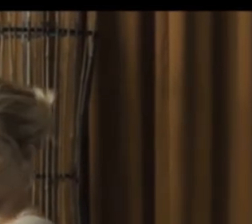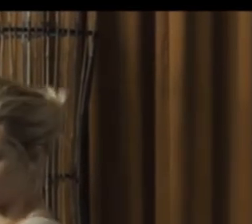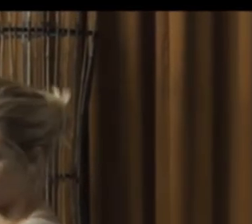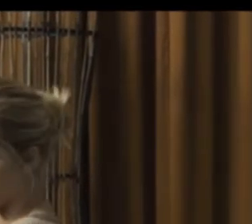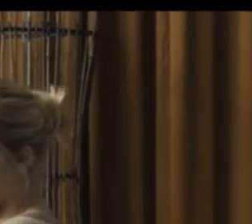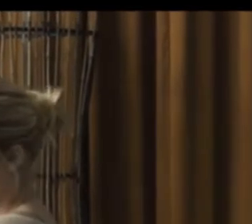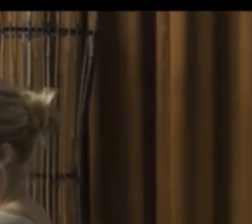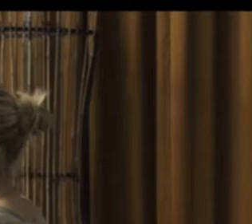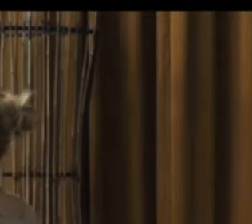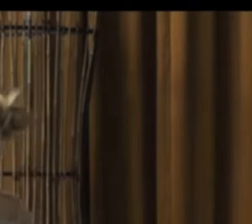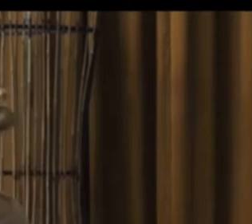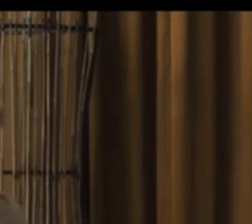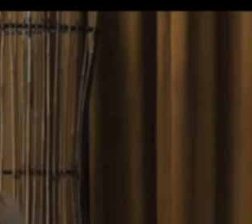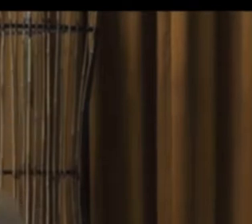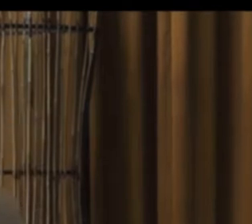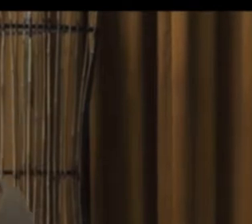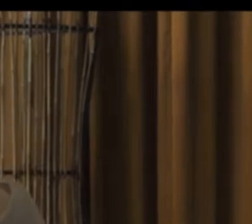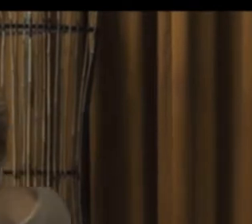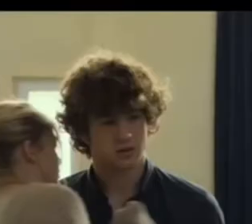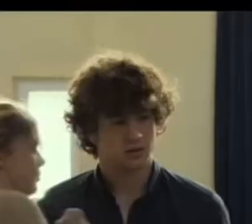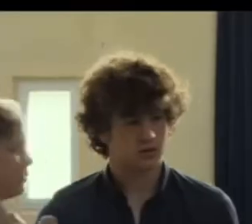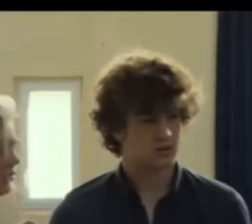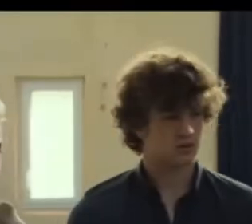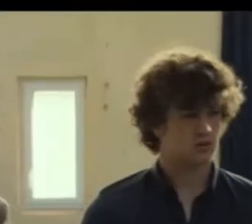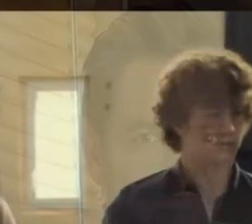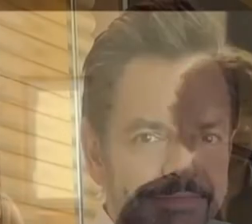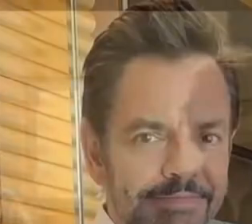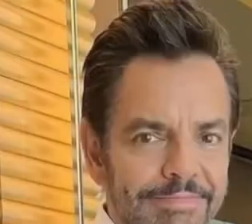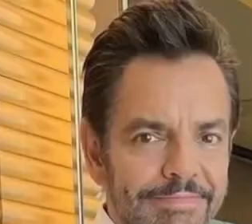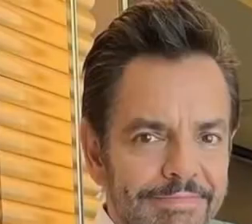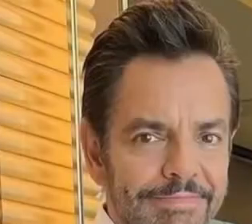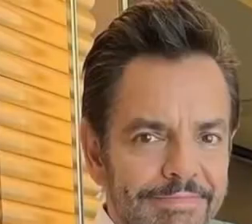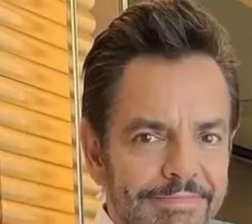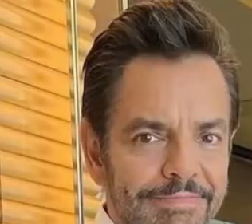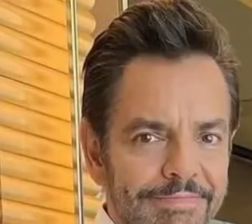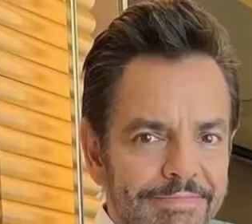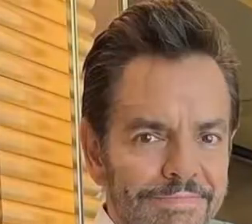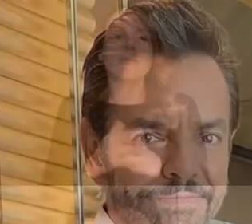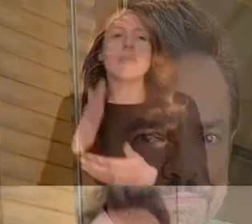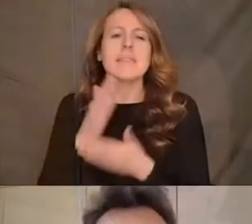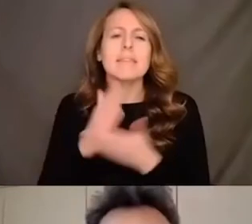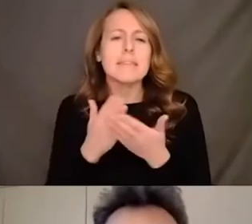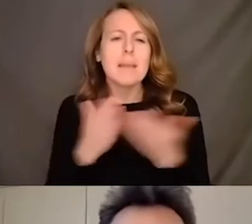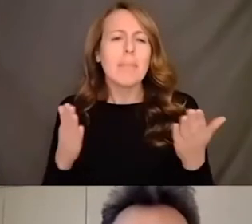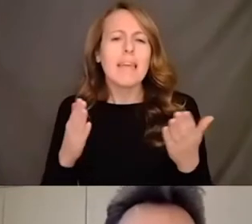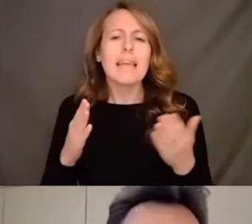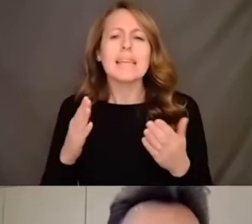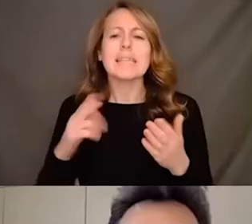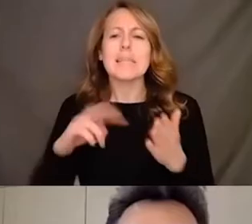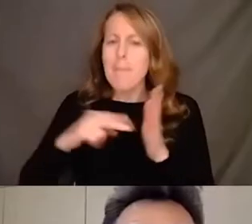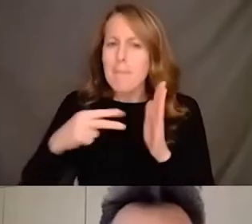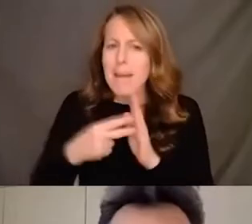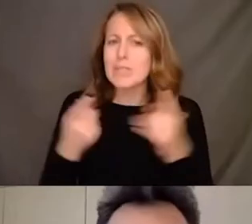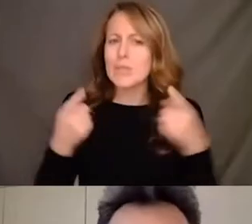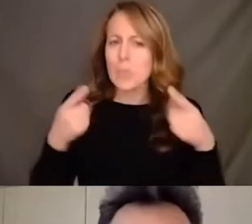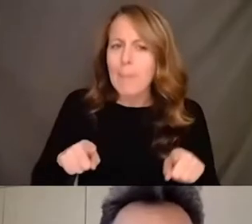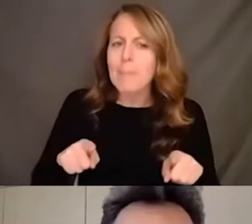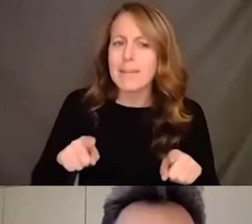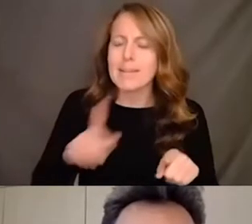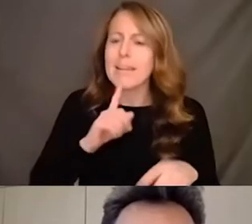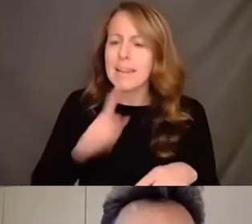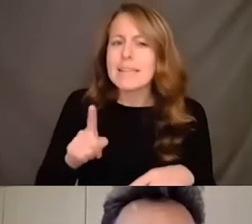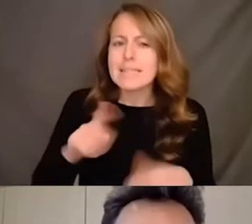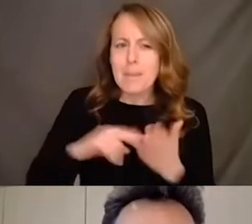Hubo muchos escritores con los que se reunieron, entre ellos el mismísimo Eugenio Derbez. Many years ago, Patrick